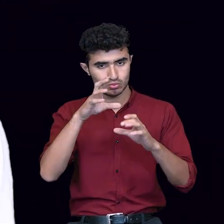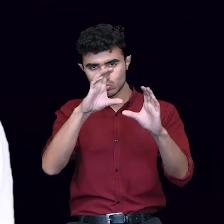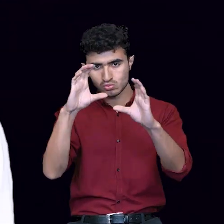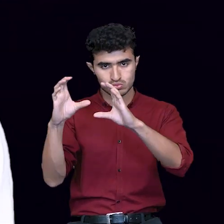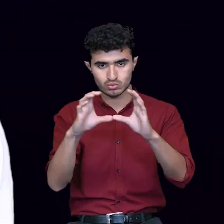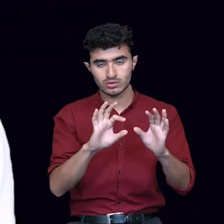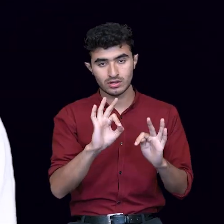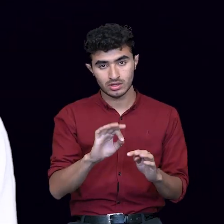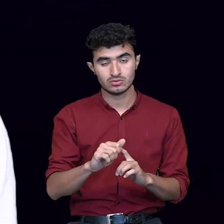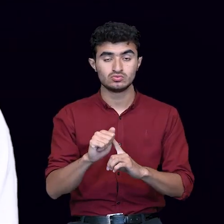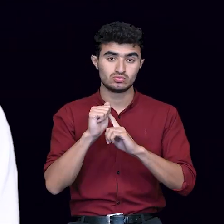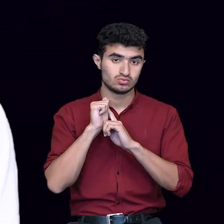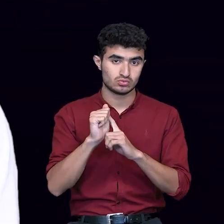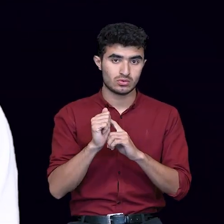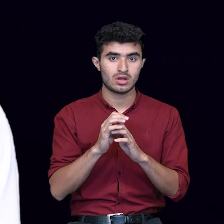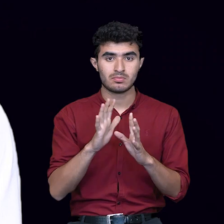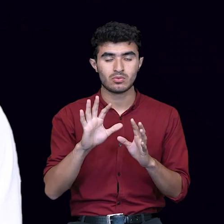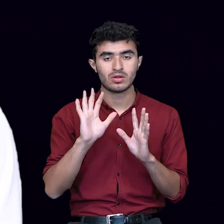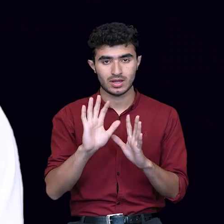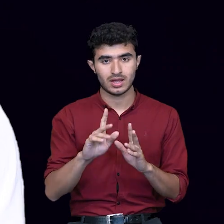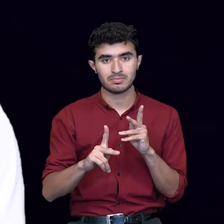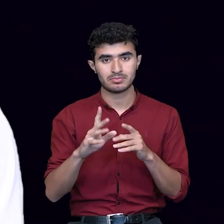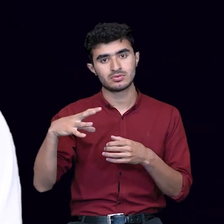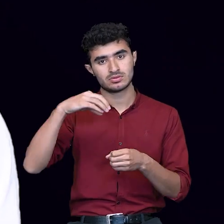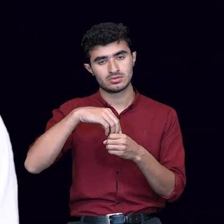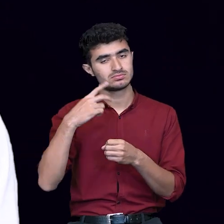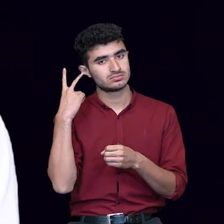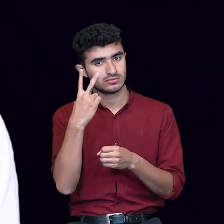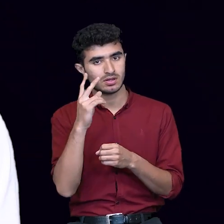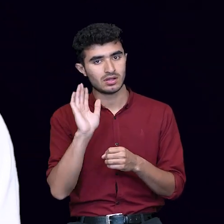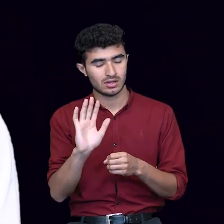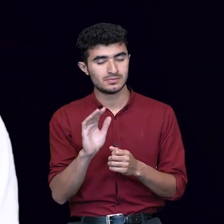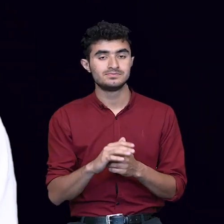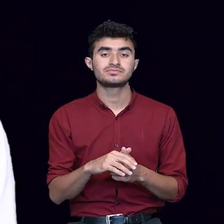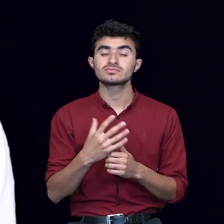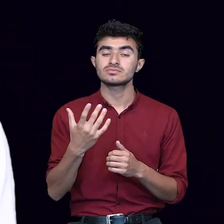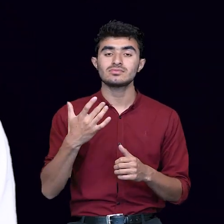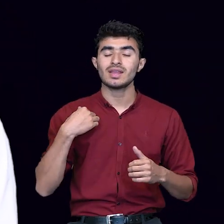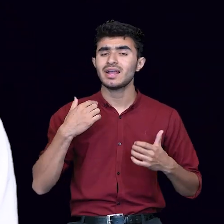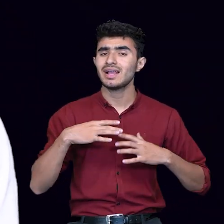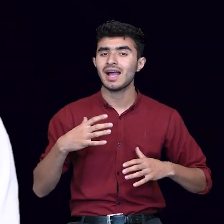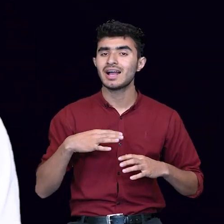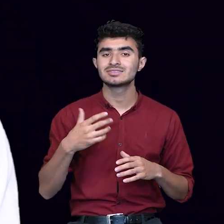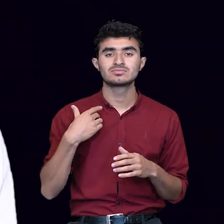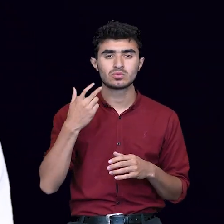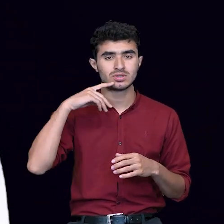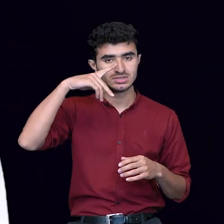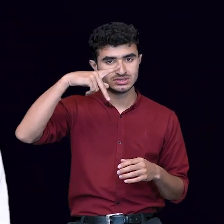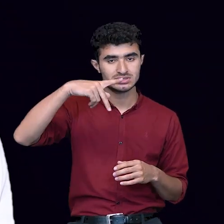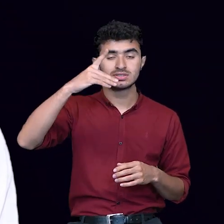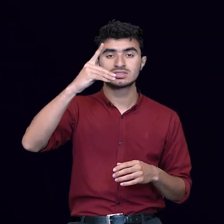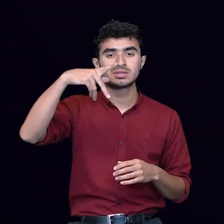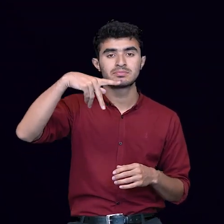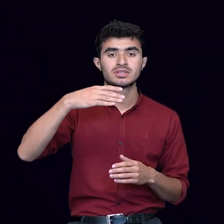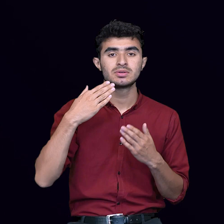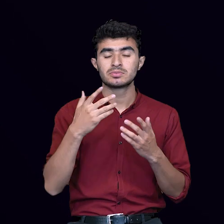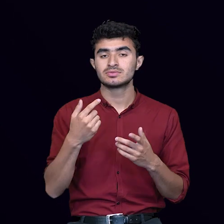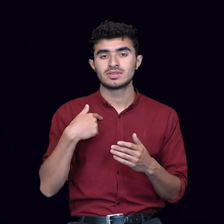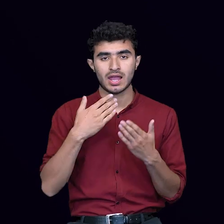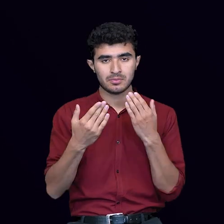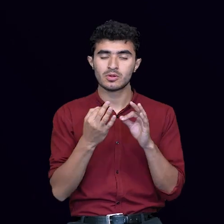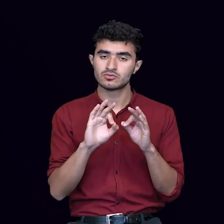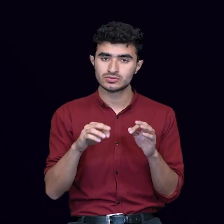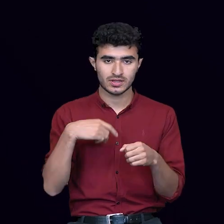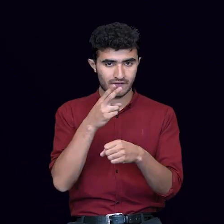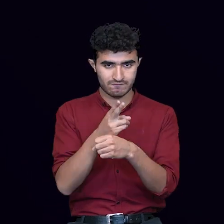the directing, the action scenes, just that have some sort of effect on the audience. The recent